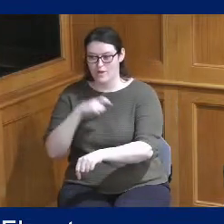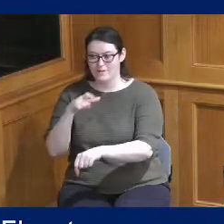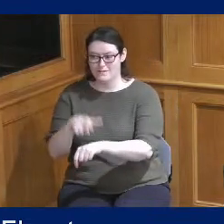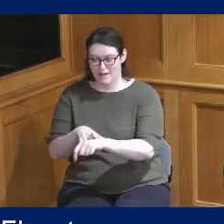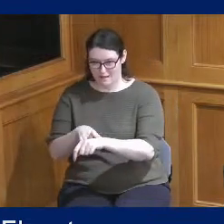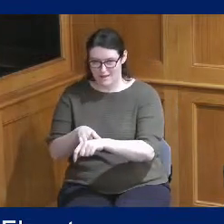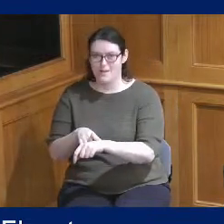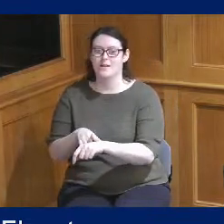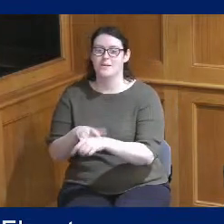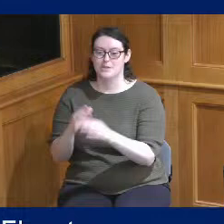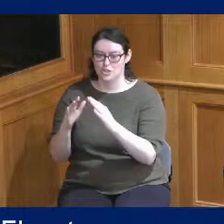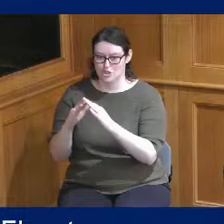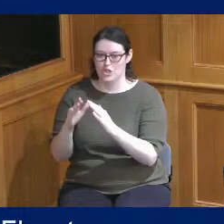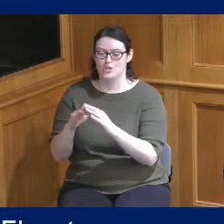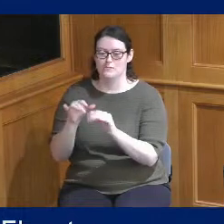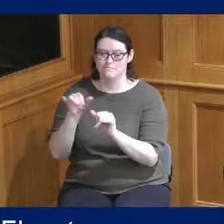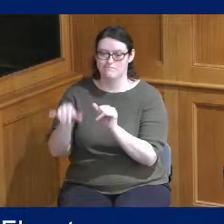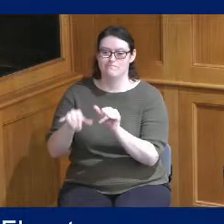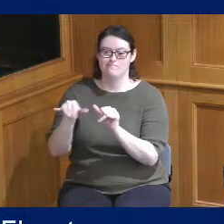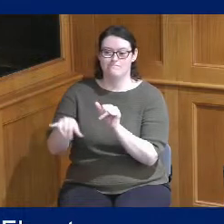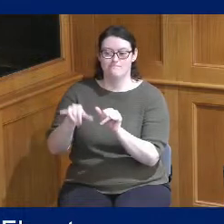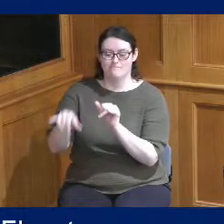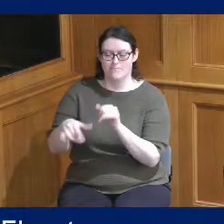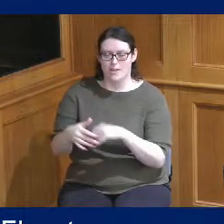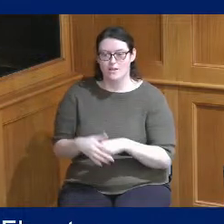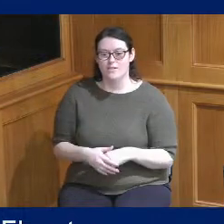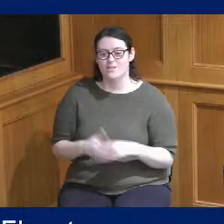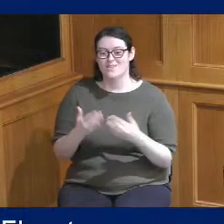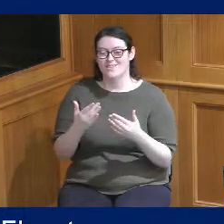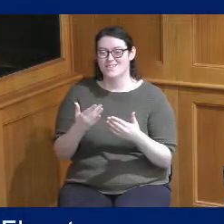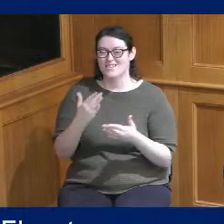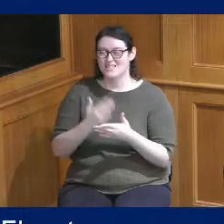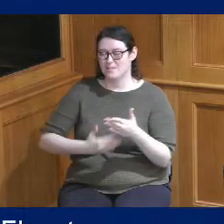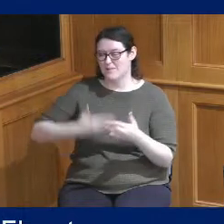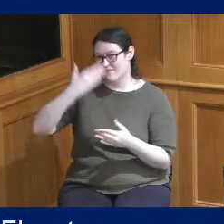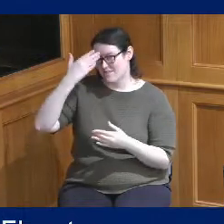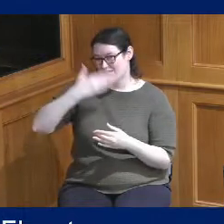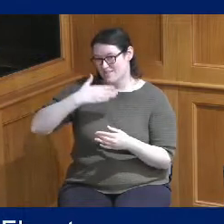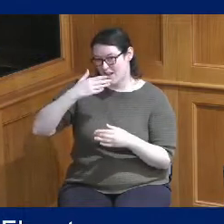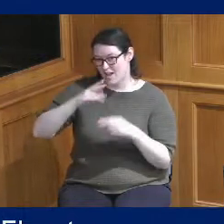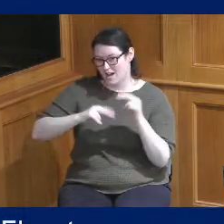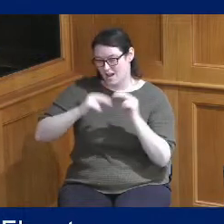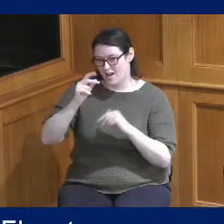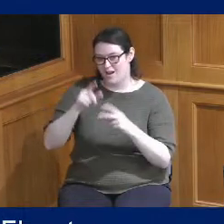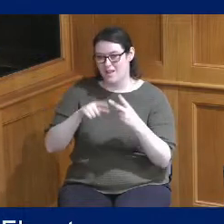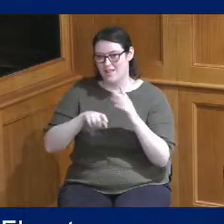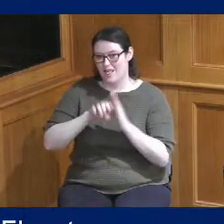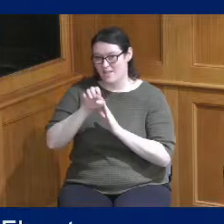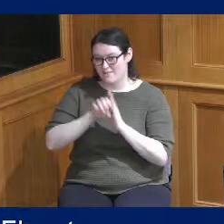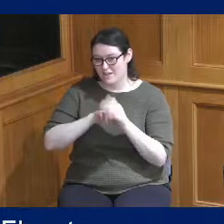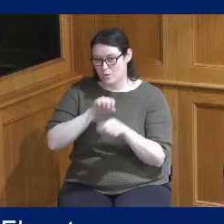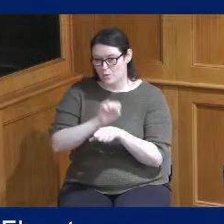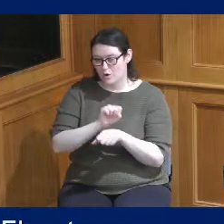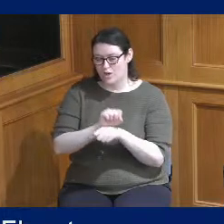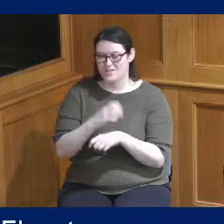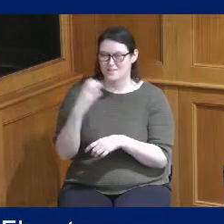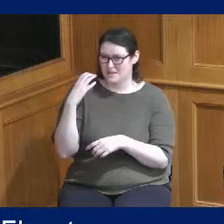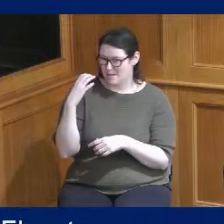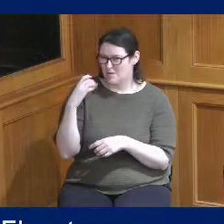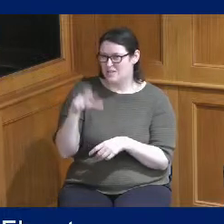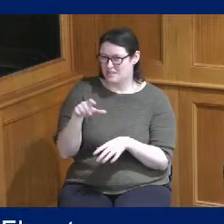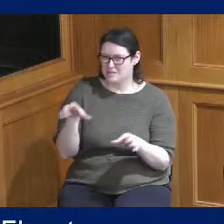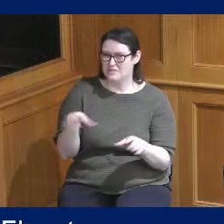of a long-term animal shelter, some of our facade and elevator work, some of the heavy capital work that has to happen on our